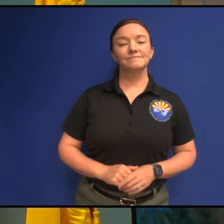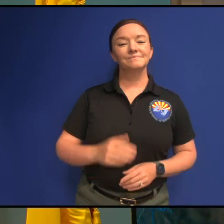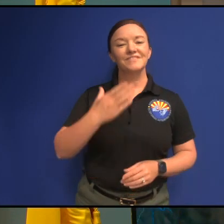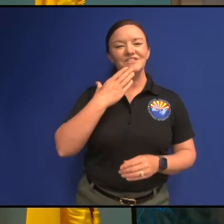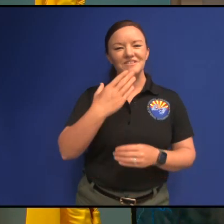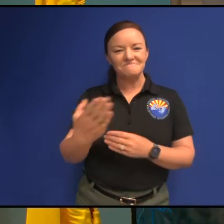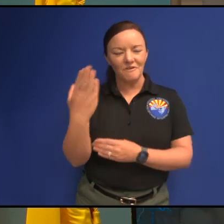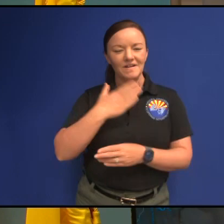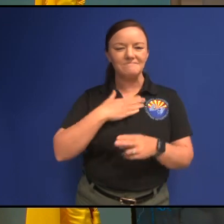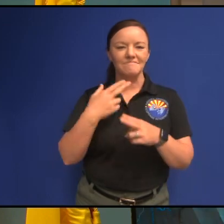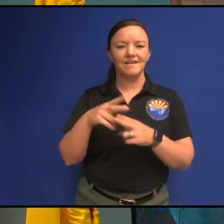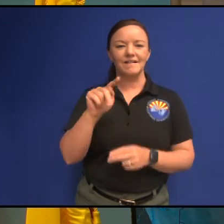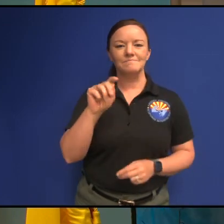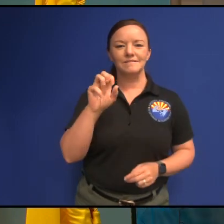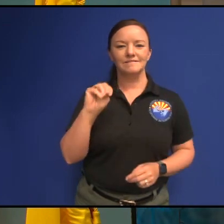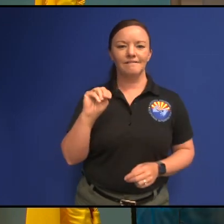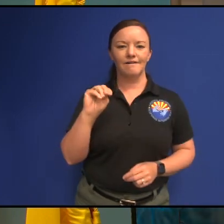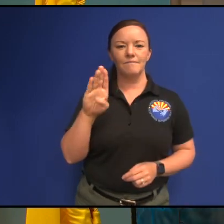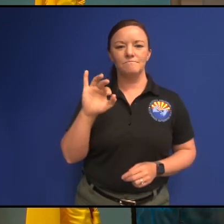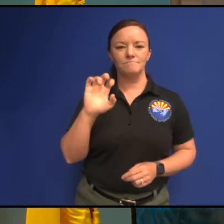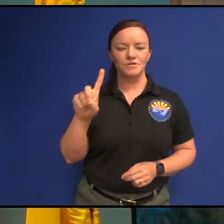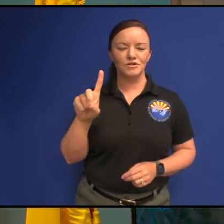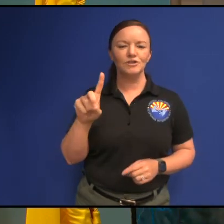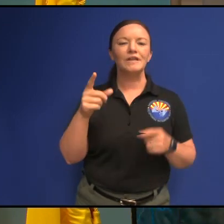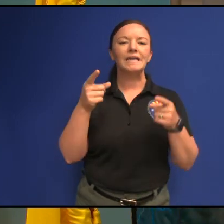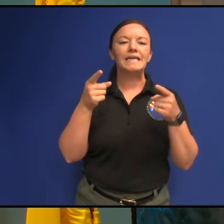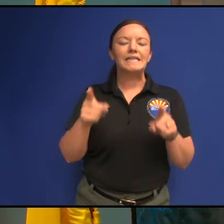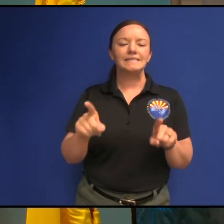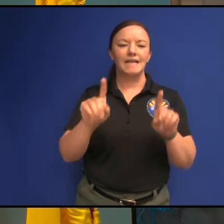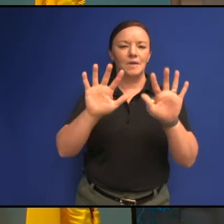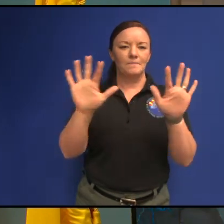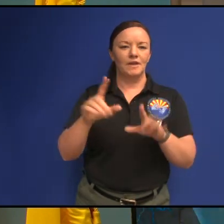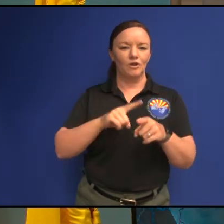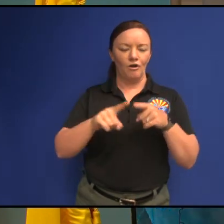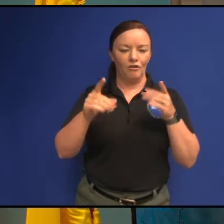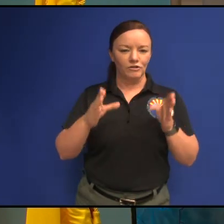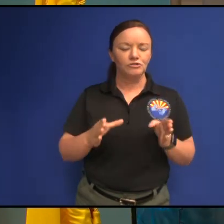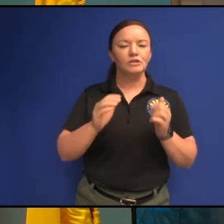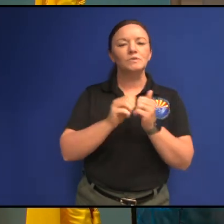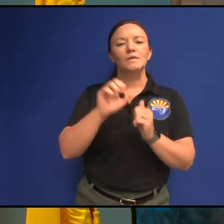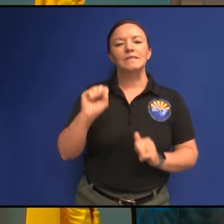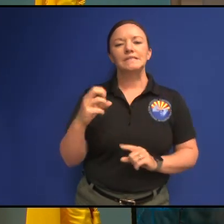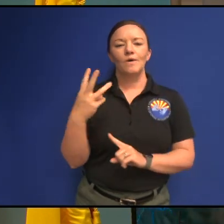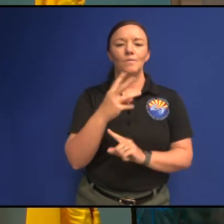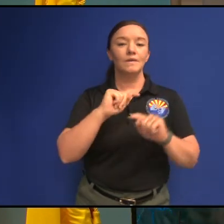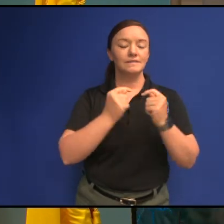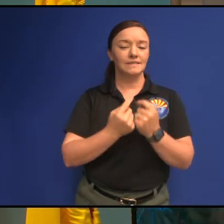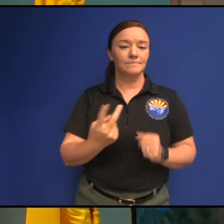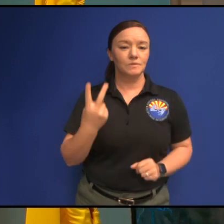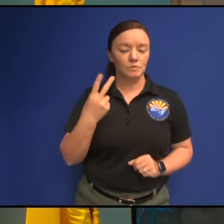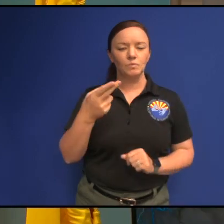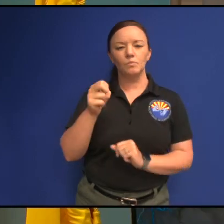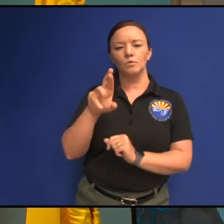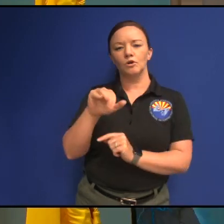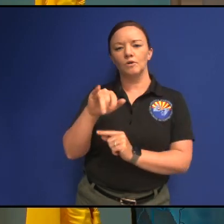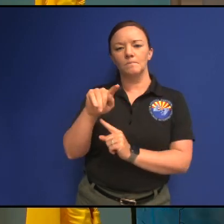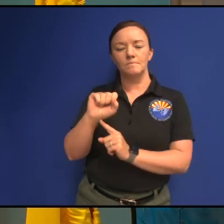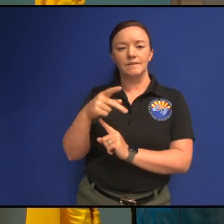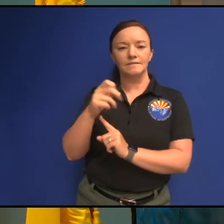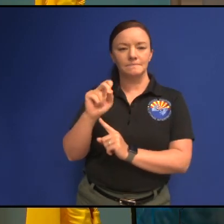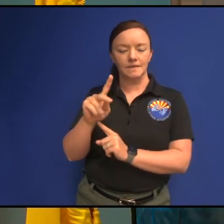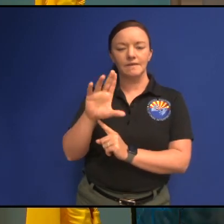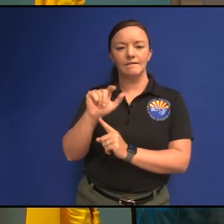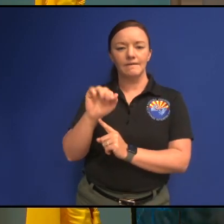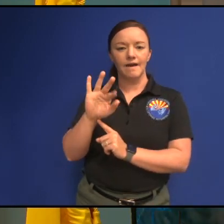Hey, good morning. Tom Bird, Incident Meteorologist with Southwest Team 2 on the Hermit's Peak Calf Canyon fire, and this will be your daily weather update.